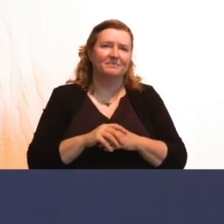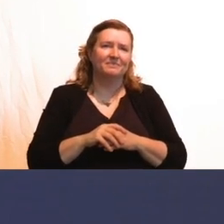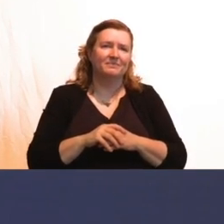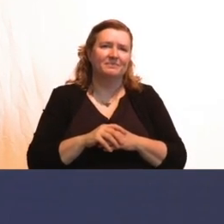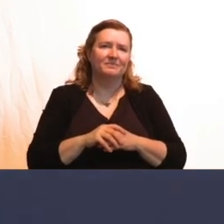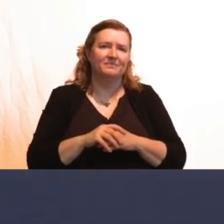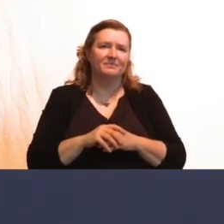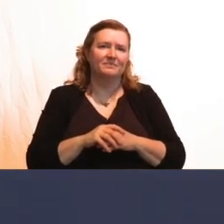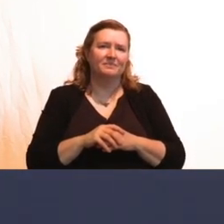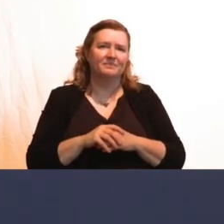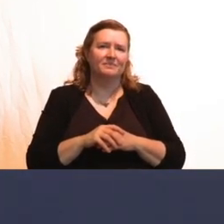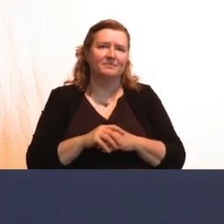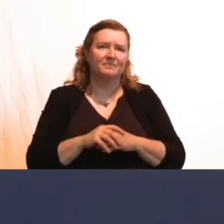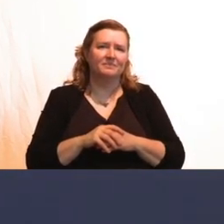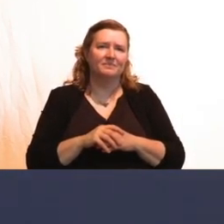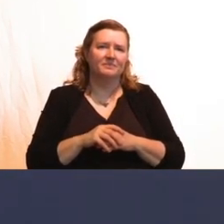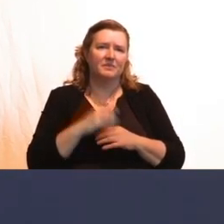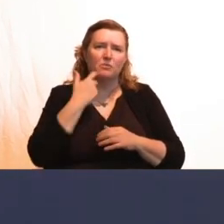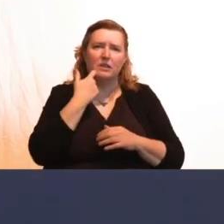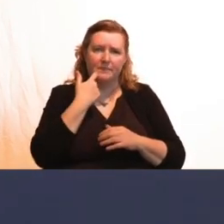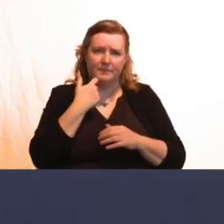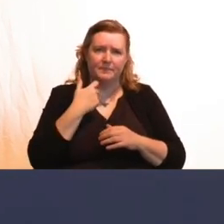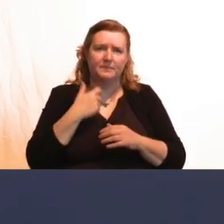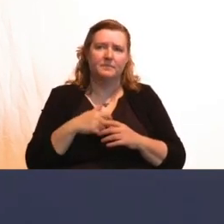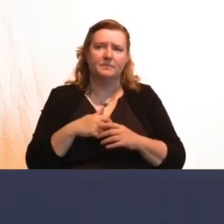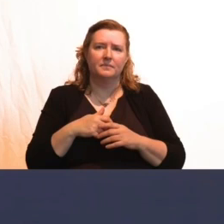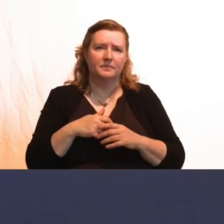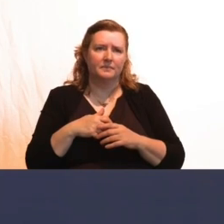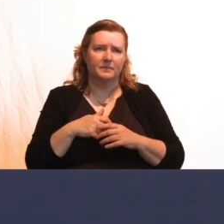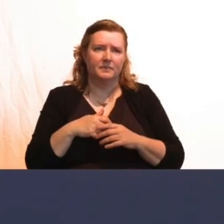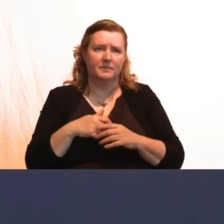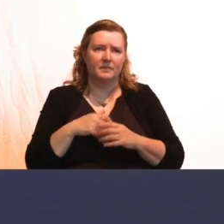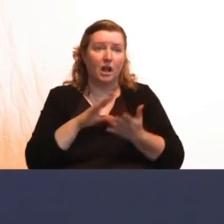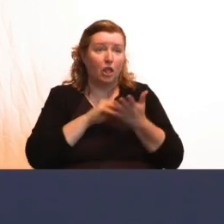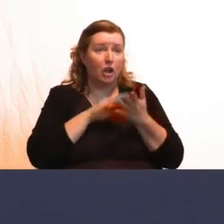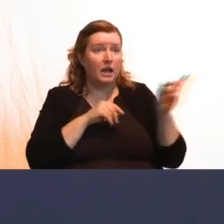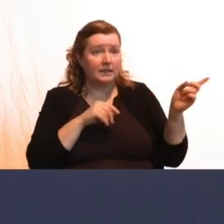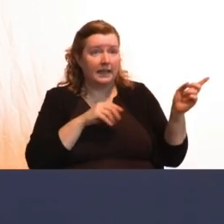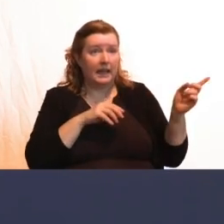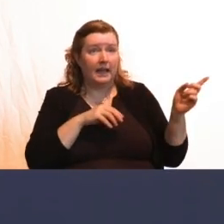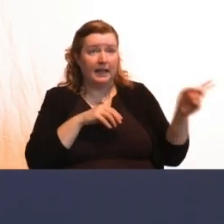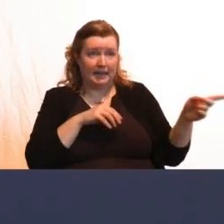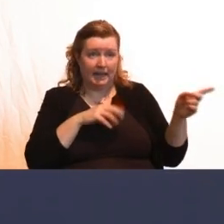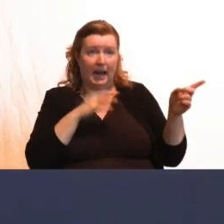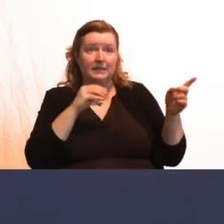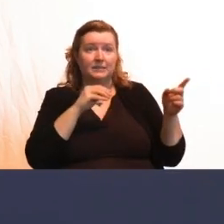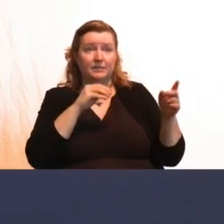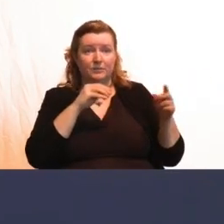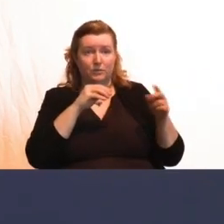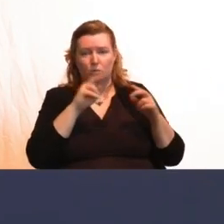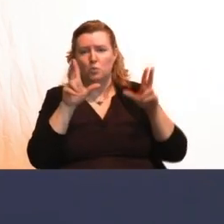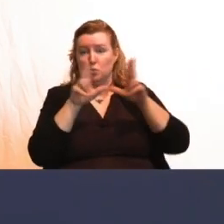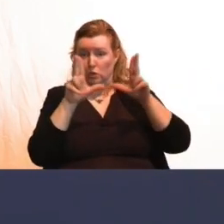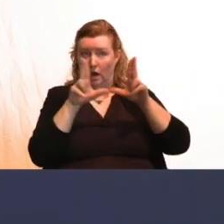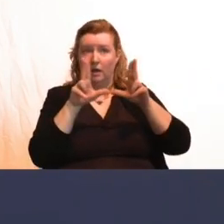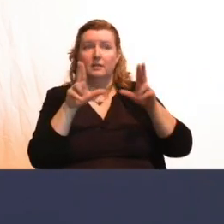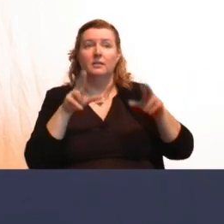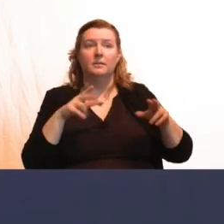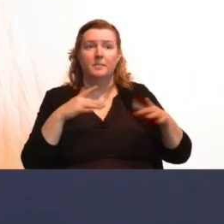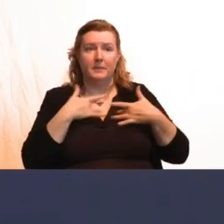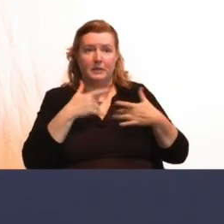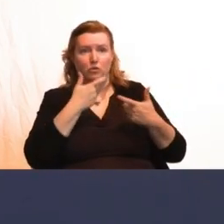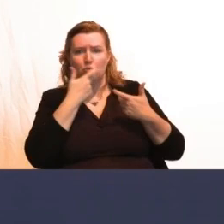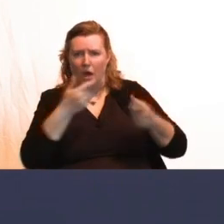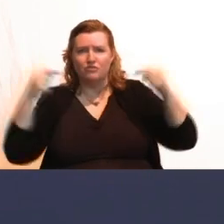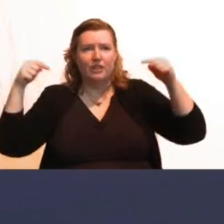true. And they watch it usually from Ron's Landmark and Netcom. So to Matt and Ron and the whole crew,